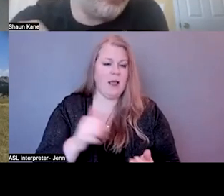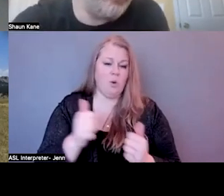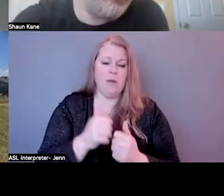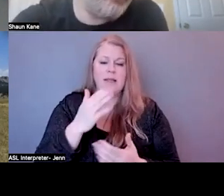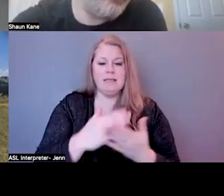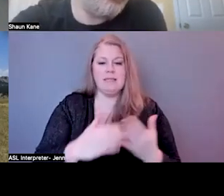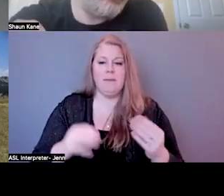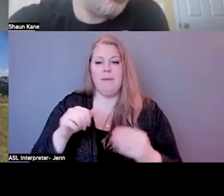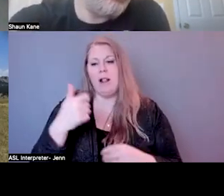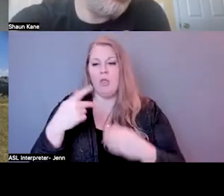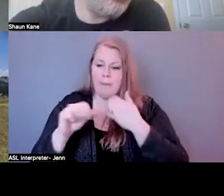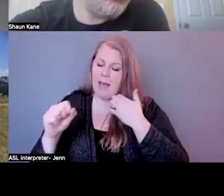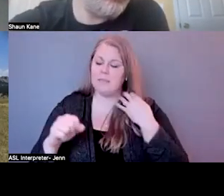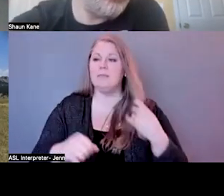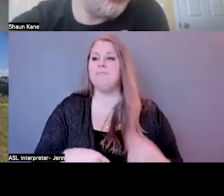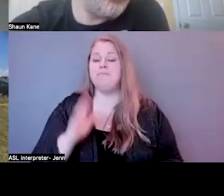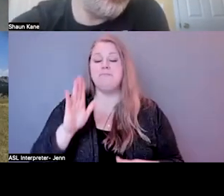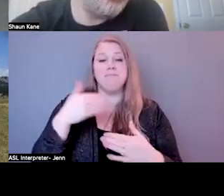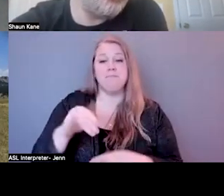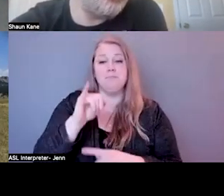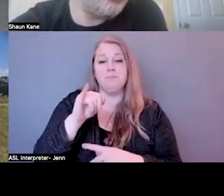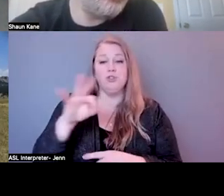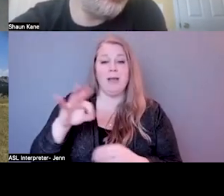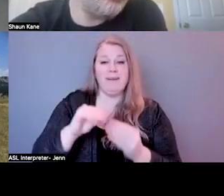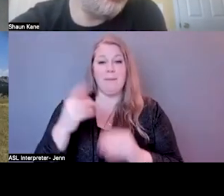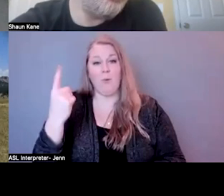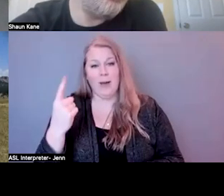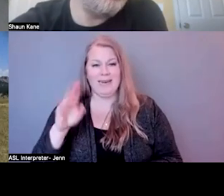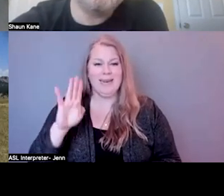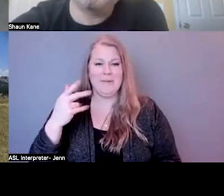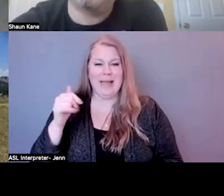another pass as well. Next is Jeff number 1, Jeff Bigham.